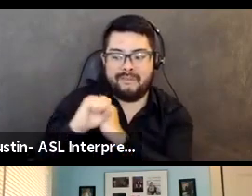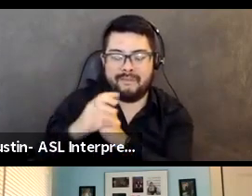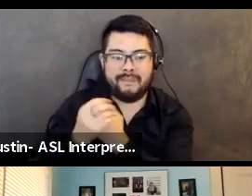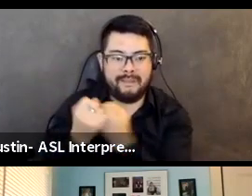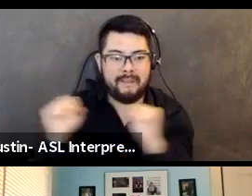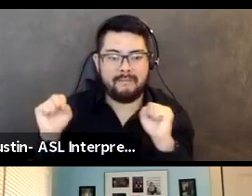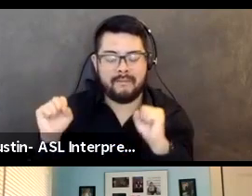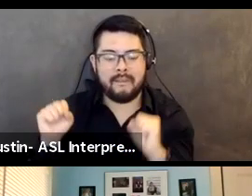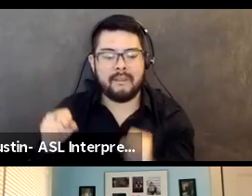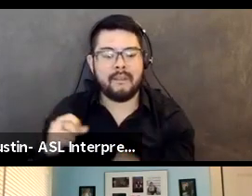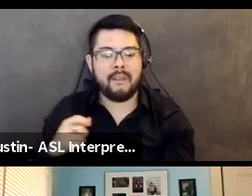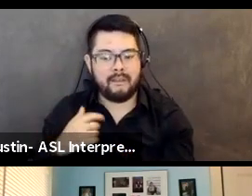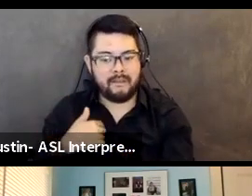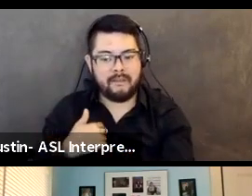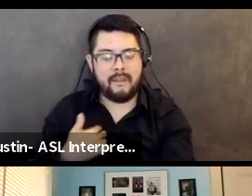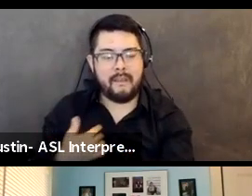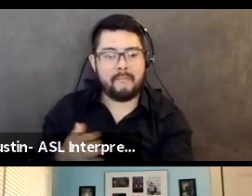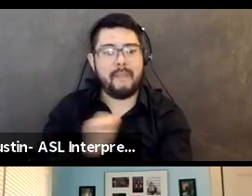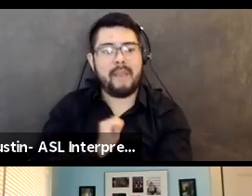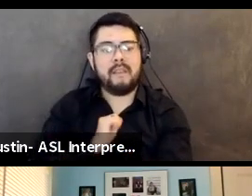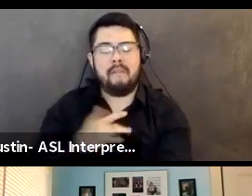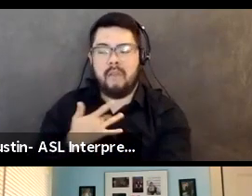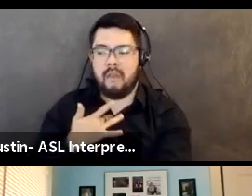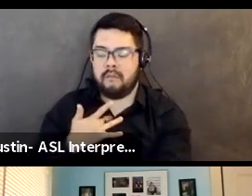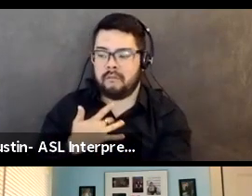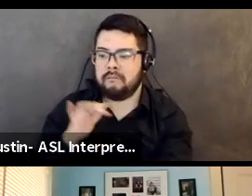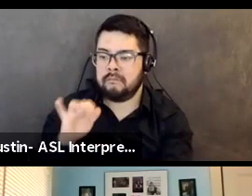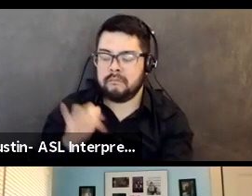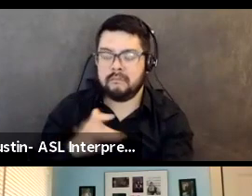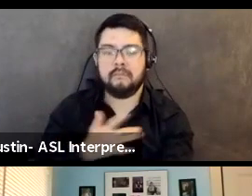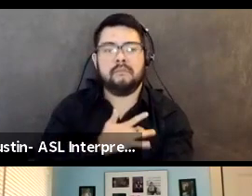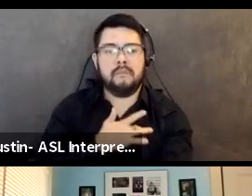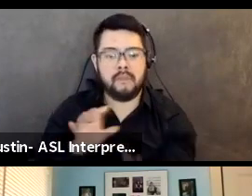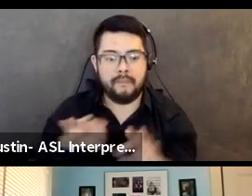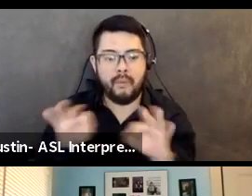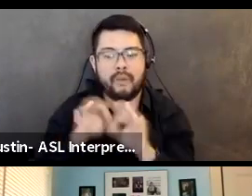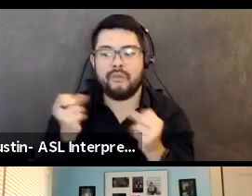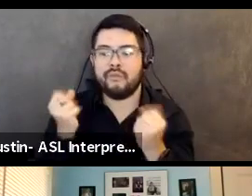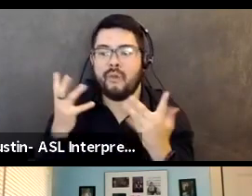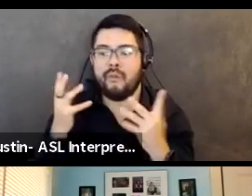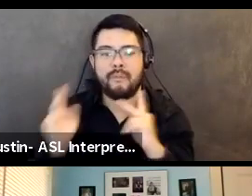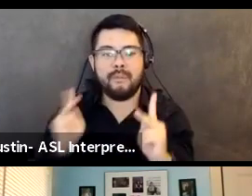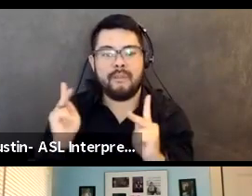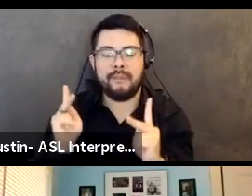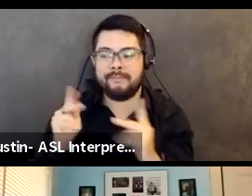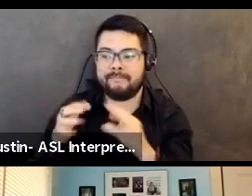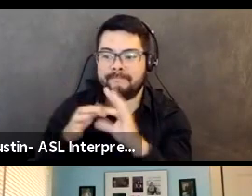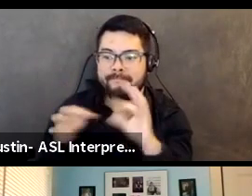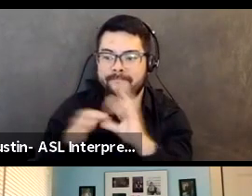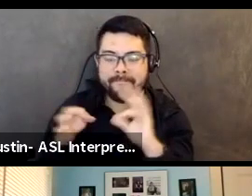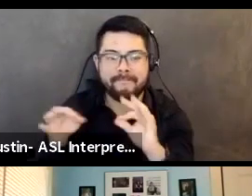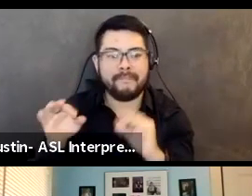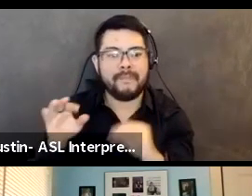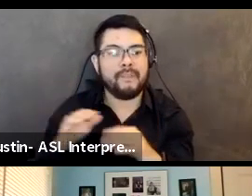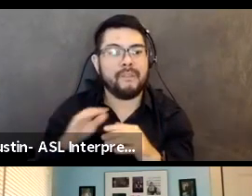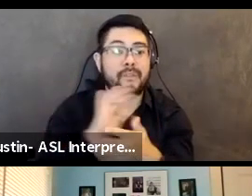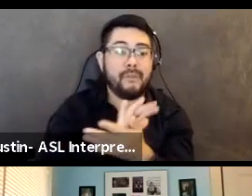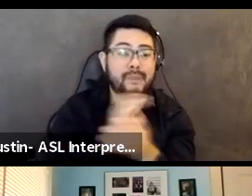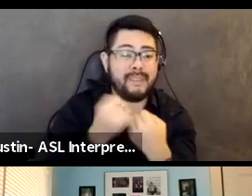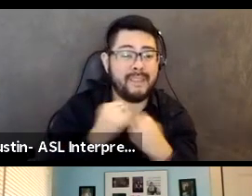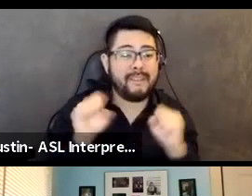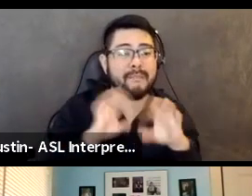very important to me to see so many people talking about school safety and so it's my intention to keep that